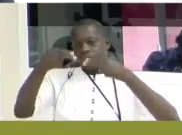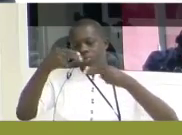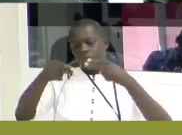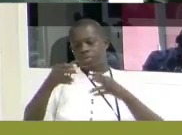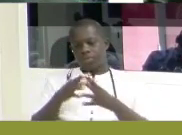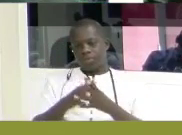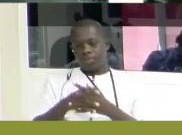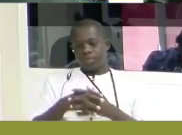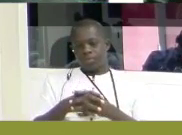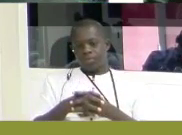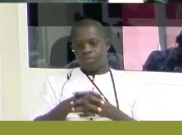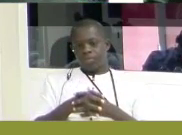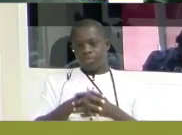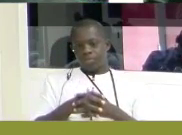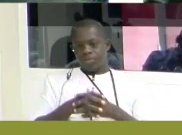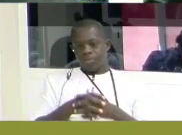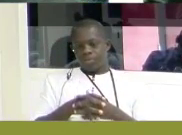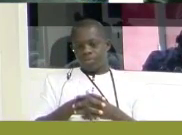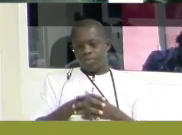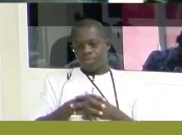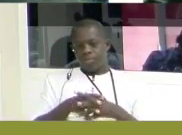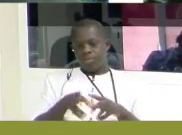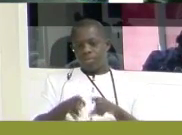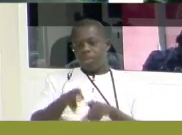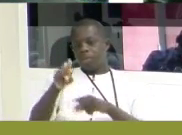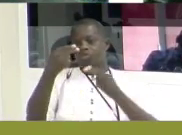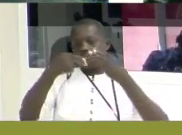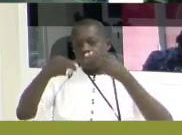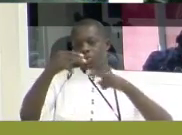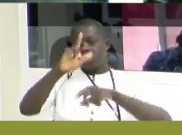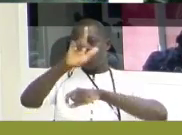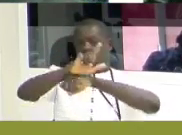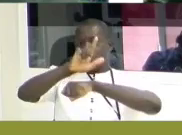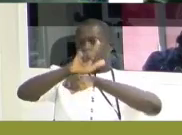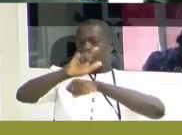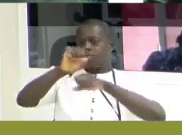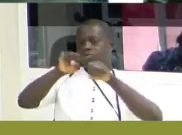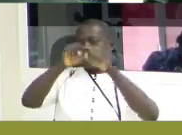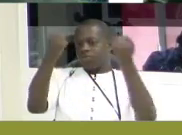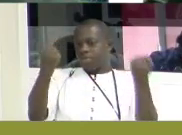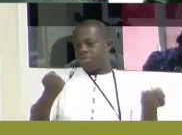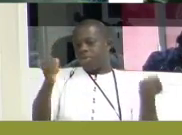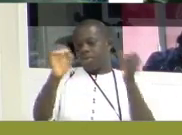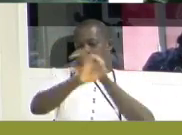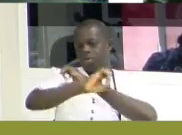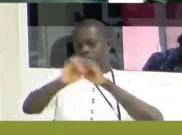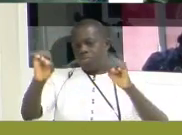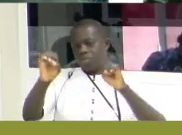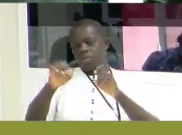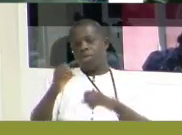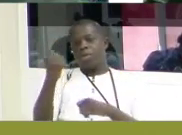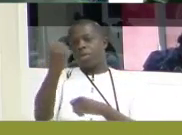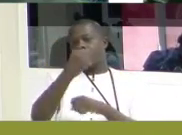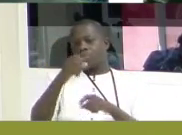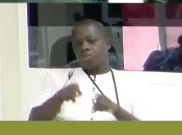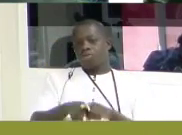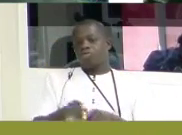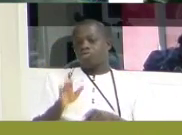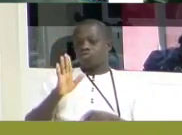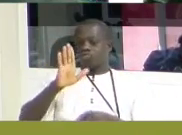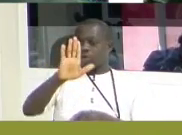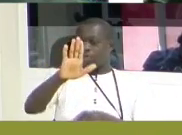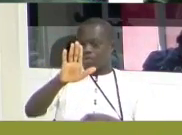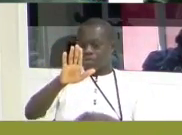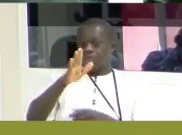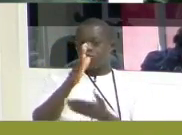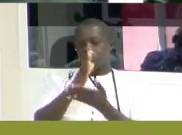So this story was not carried by the local papers? No. Because you actually denied, Yes. you actually denied the